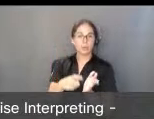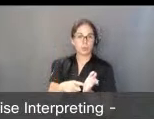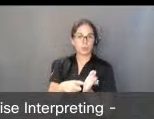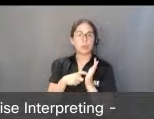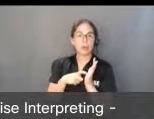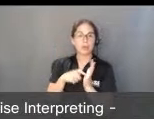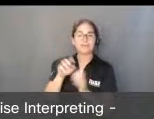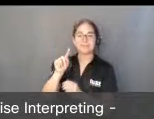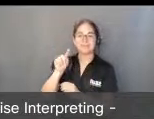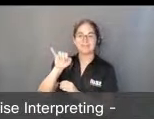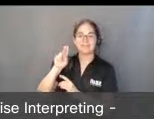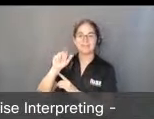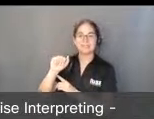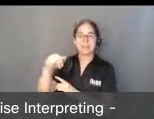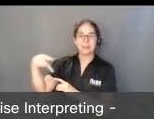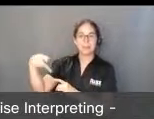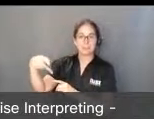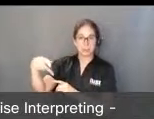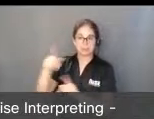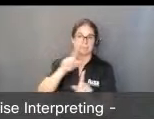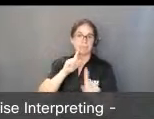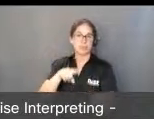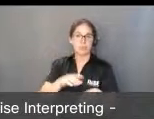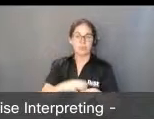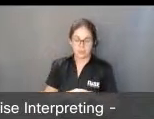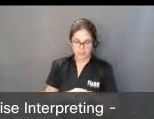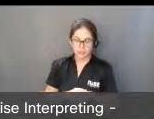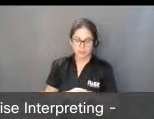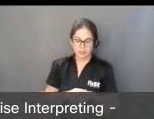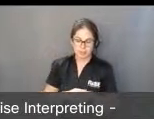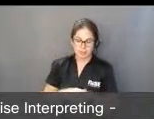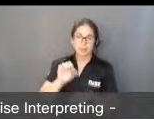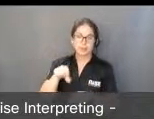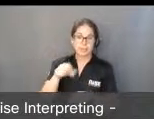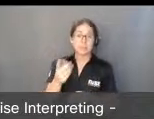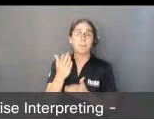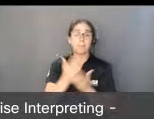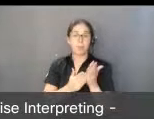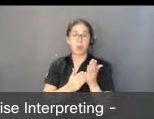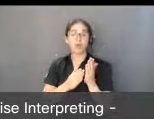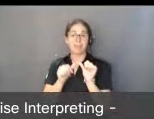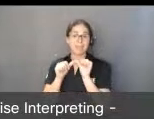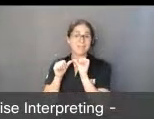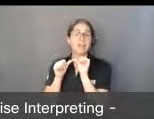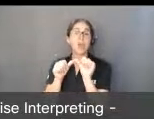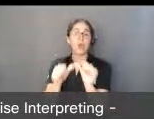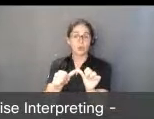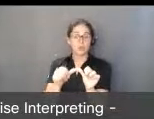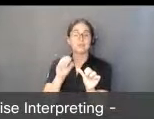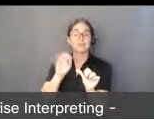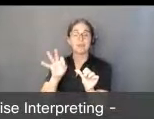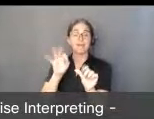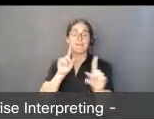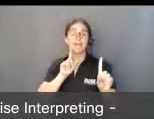our the learning continuity and attendance plan or continuity and attendance plan was that